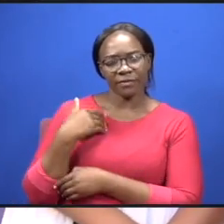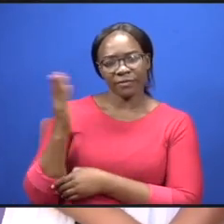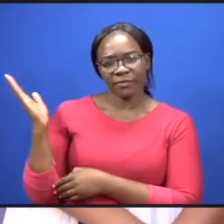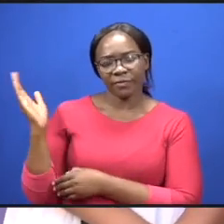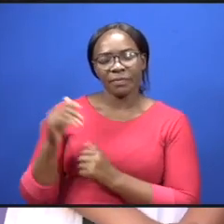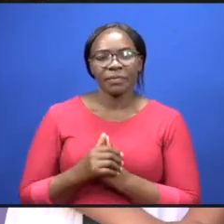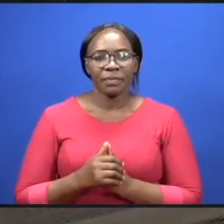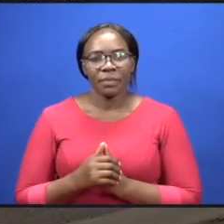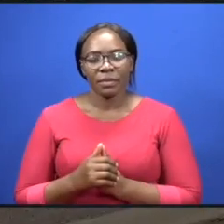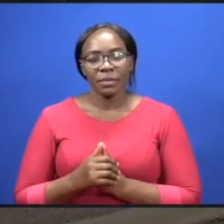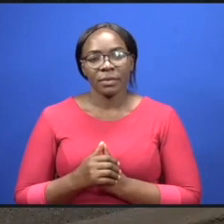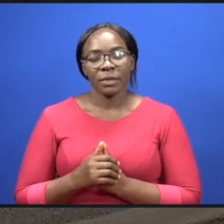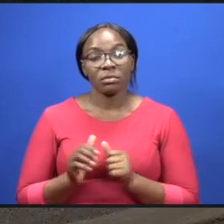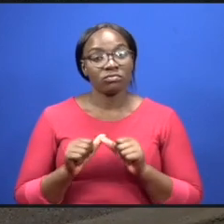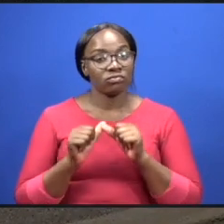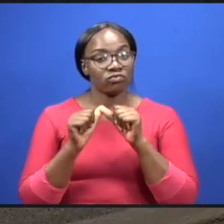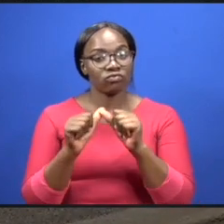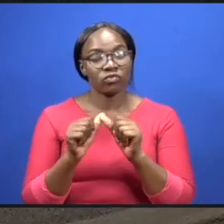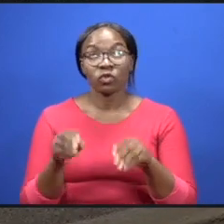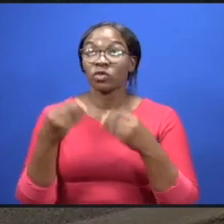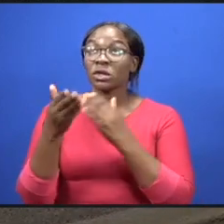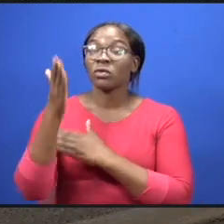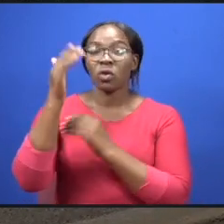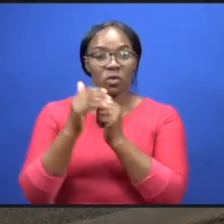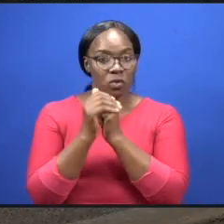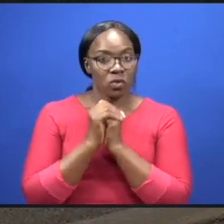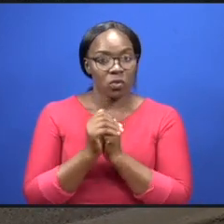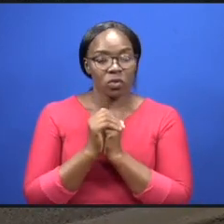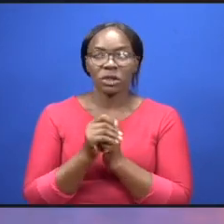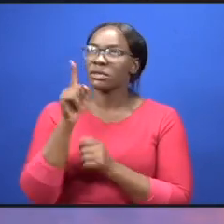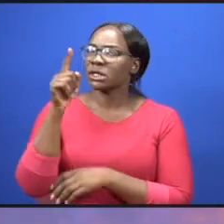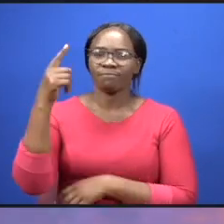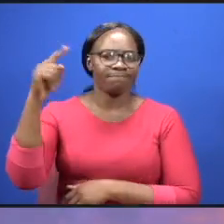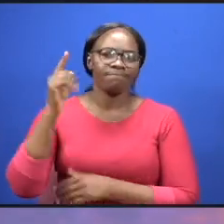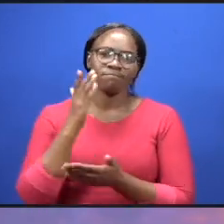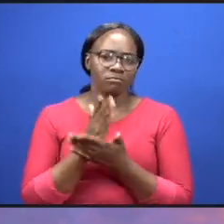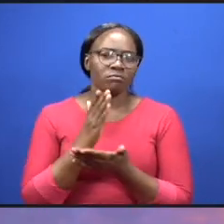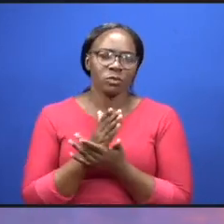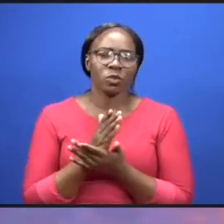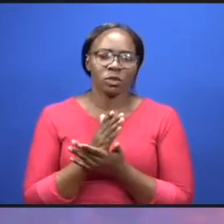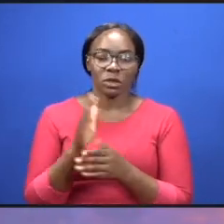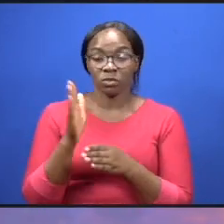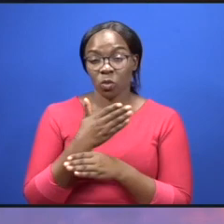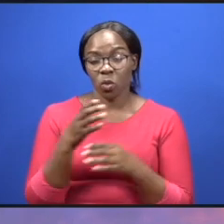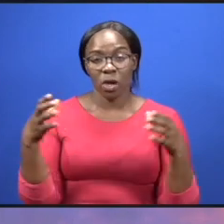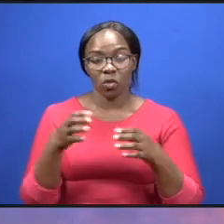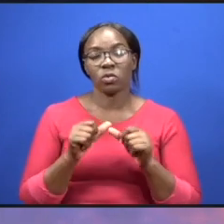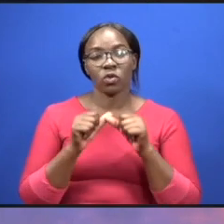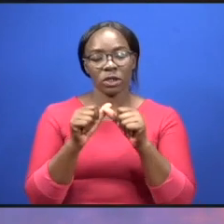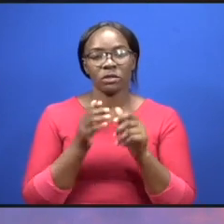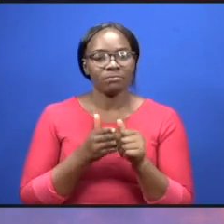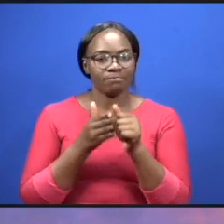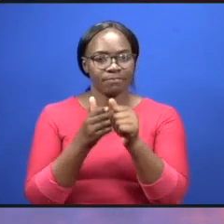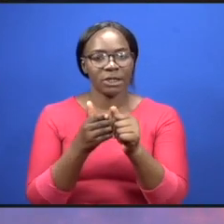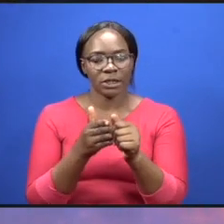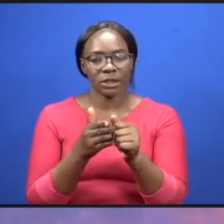of the screen. And friends, let's continue to give God our worship. He deserves it. As our music team continues to